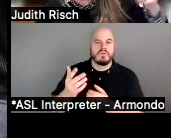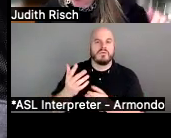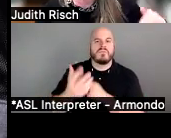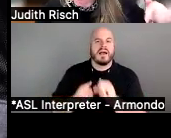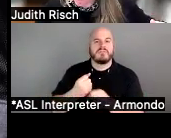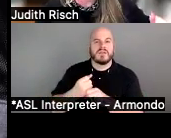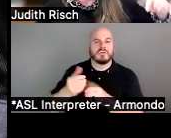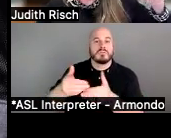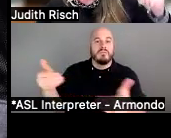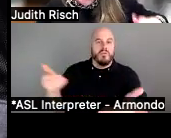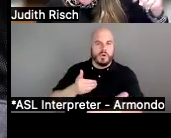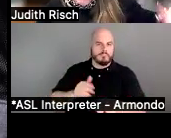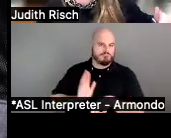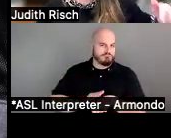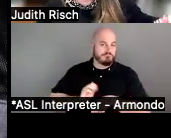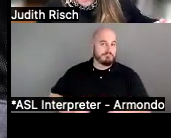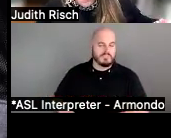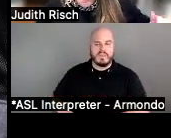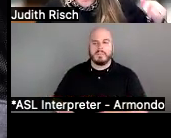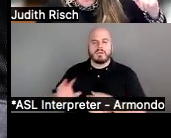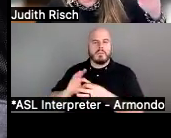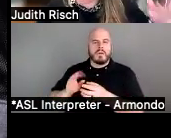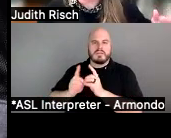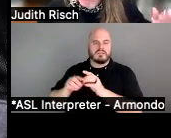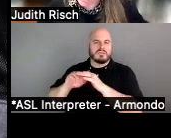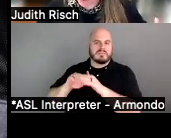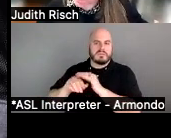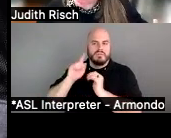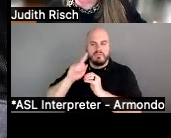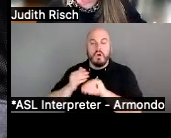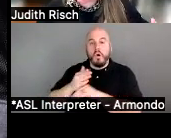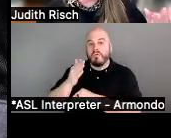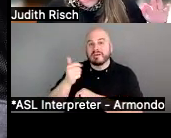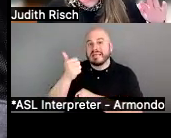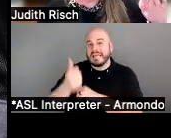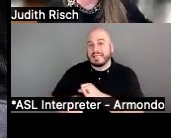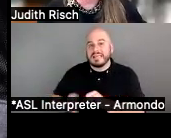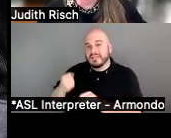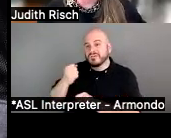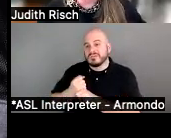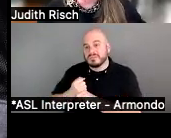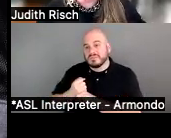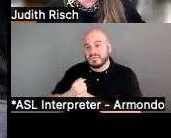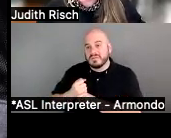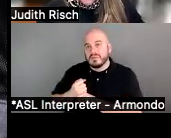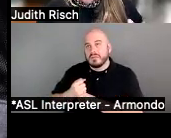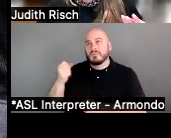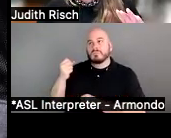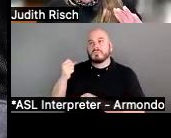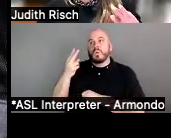have been talking to people about digital accessibility for over 10 years, 12 years in some